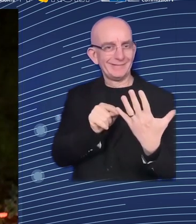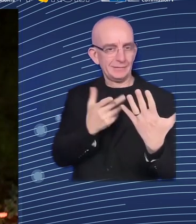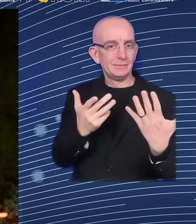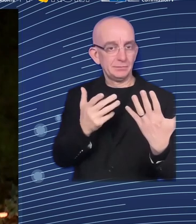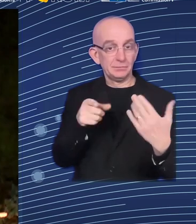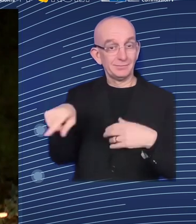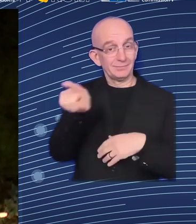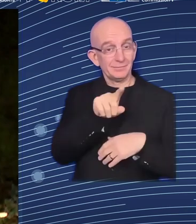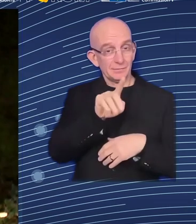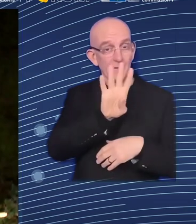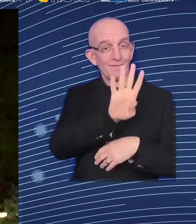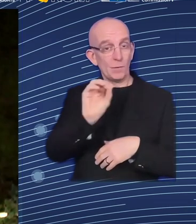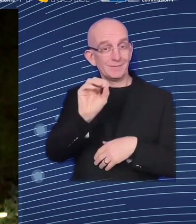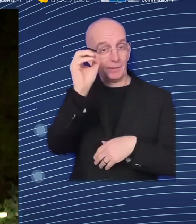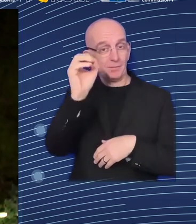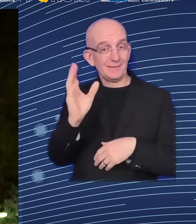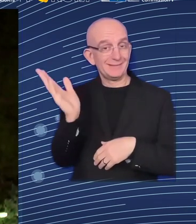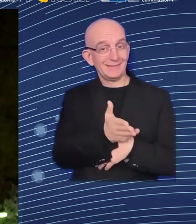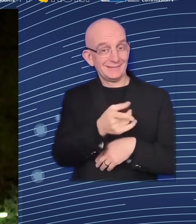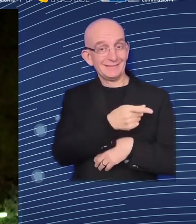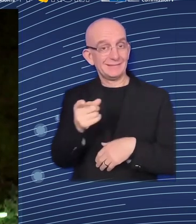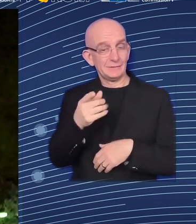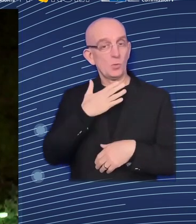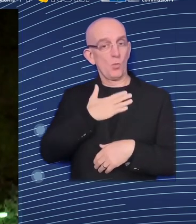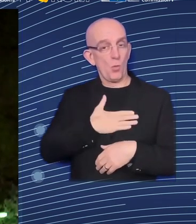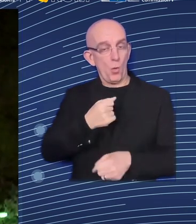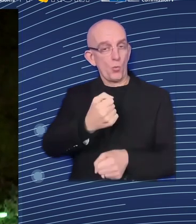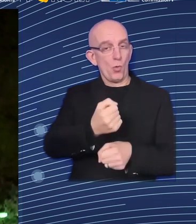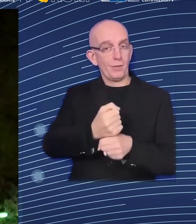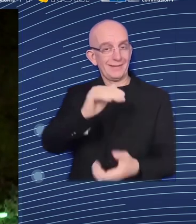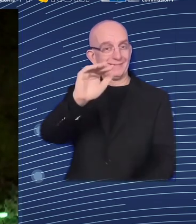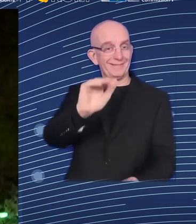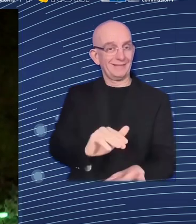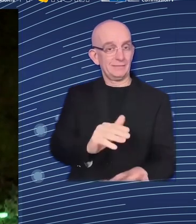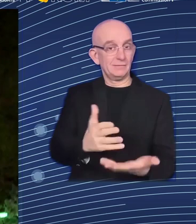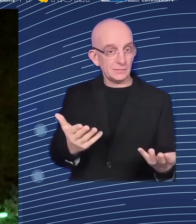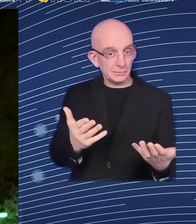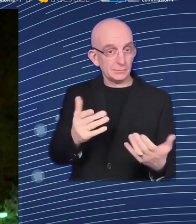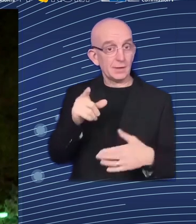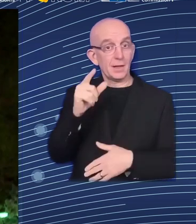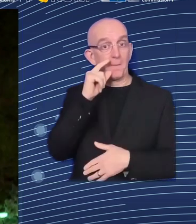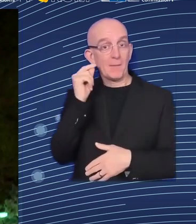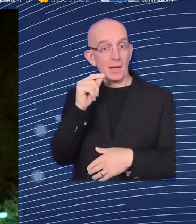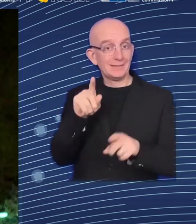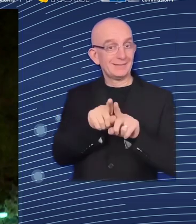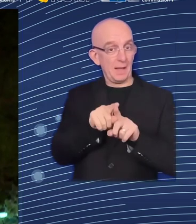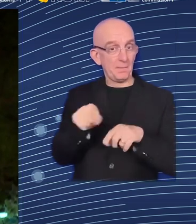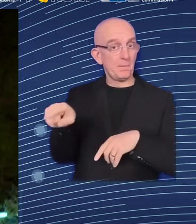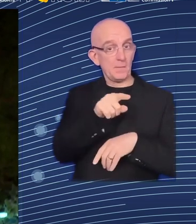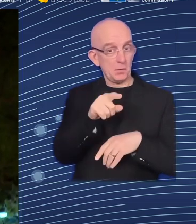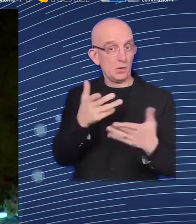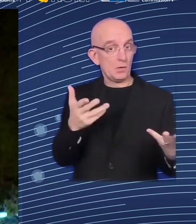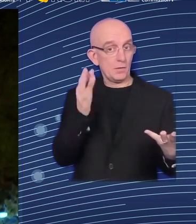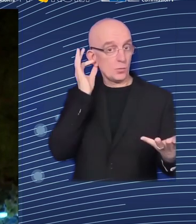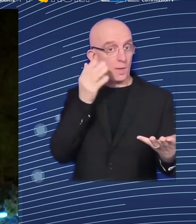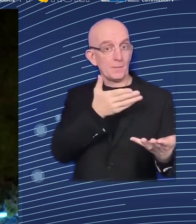wish to spend less hours in paid work. Now you could argue, if we already face labor